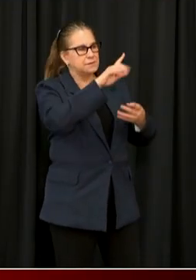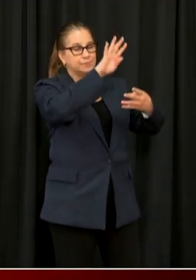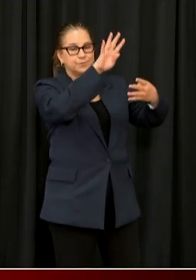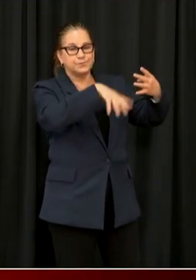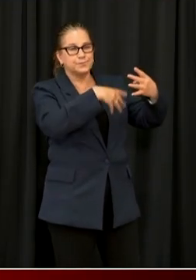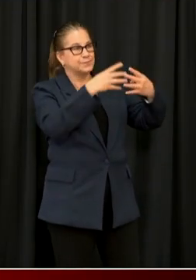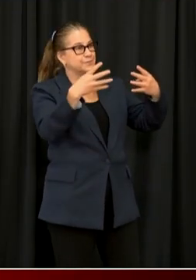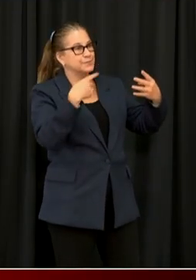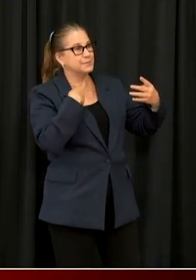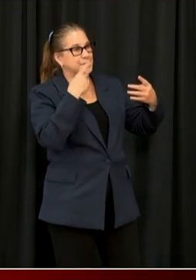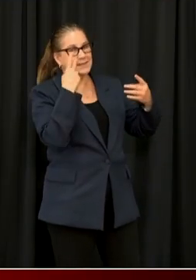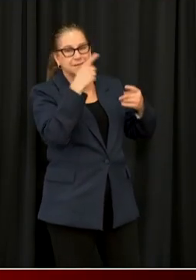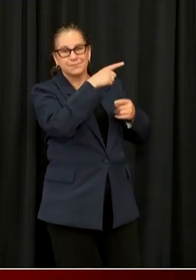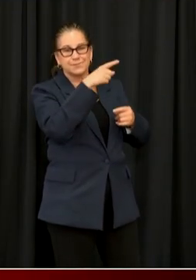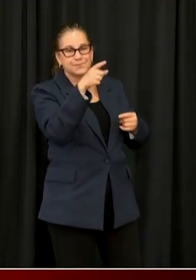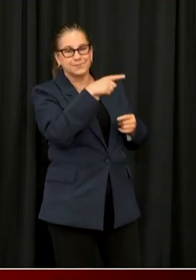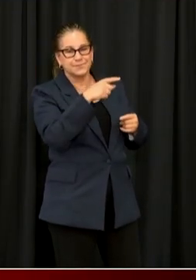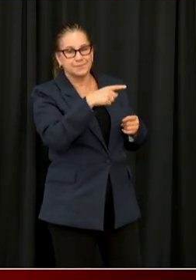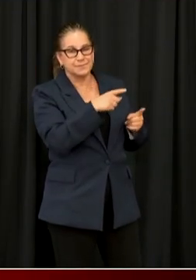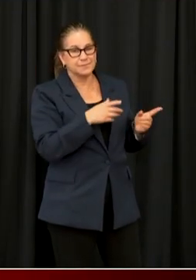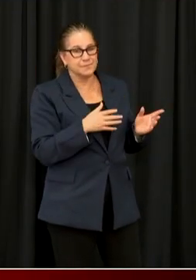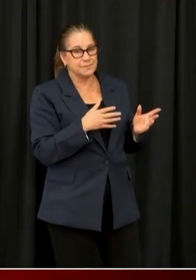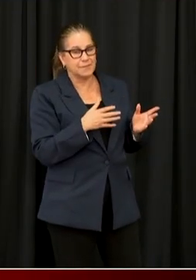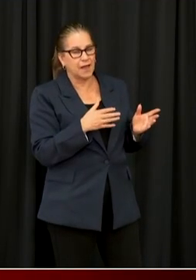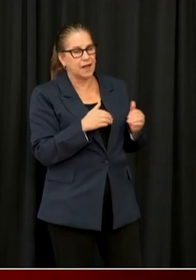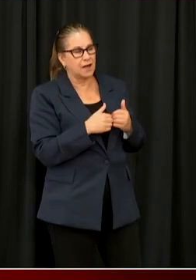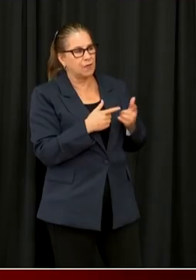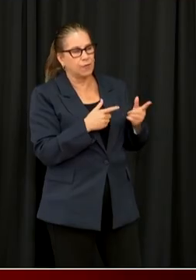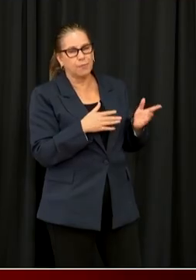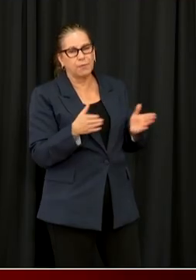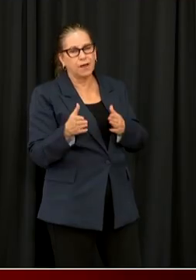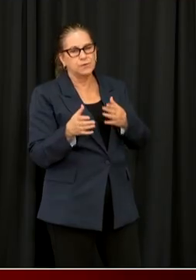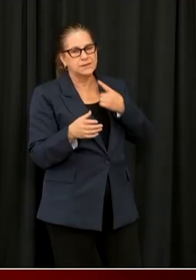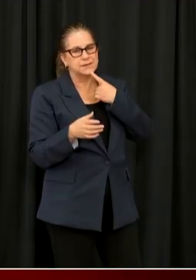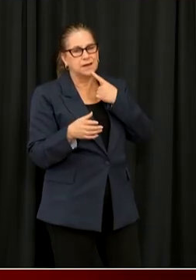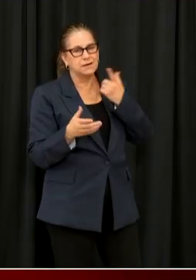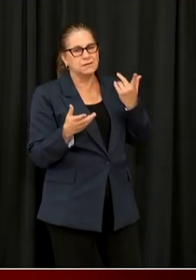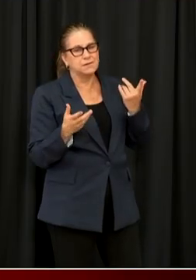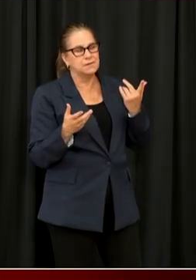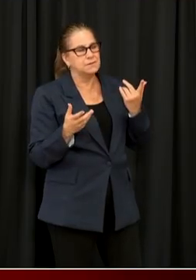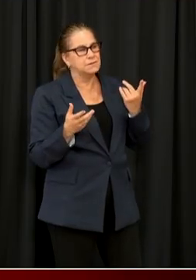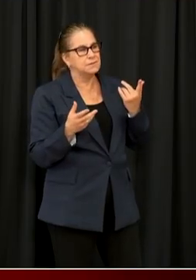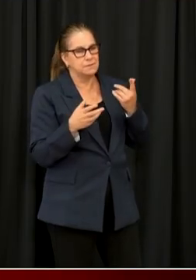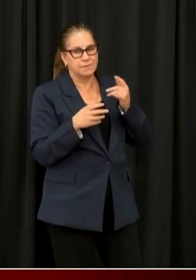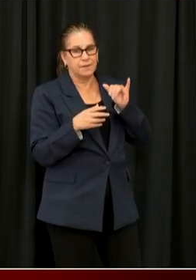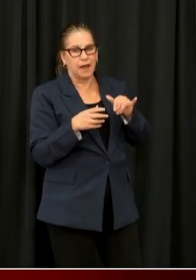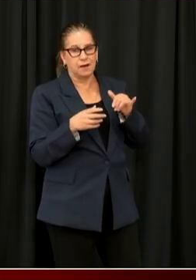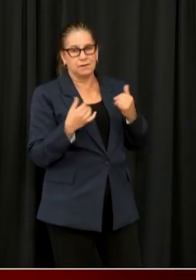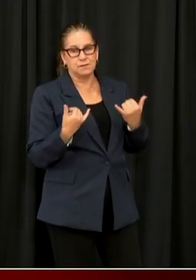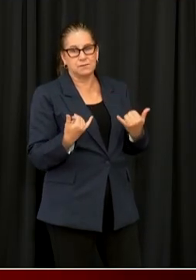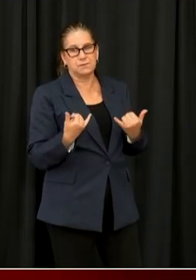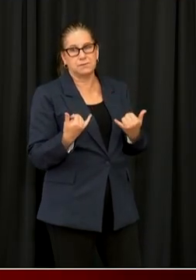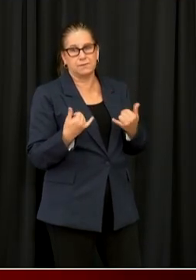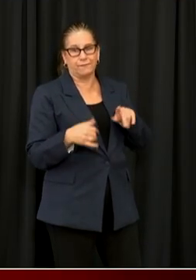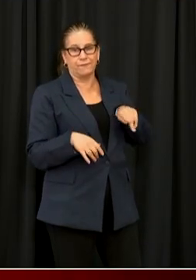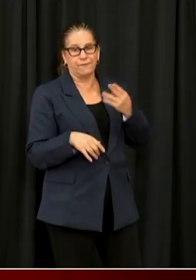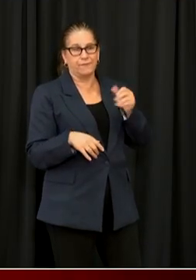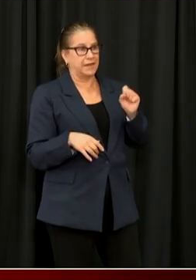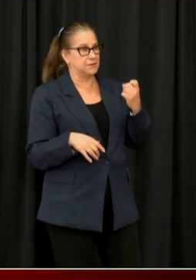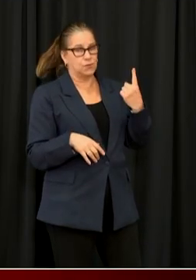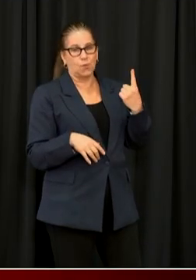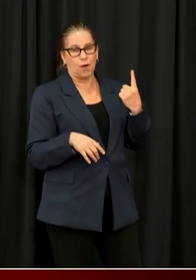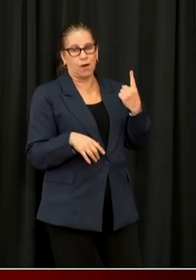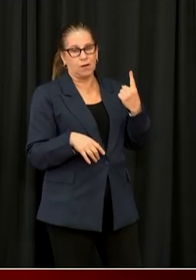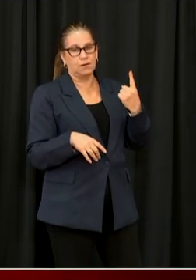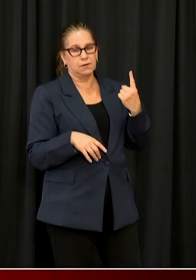to say how the impact of phase 1 you won't be able to see the impact of phase 1 on community spread. I just want to